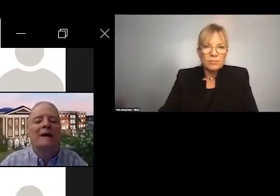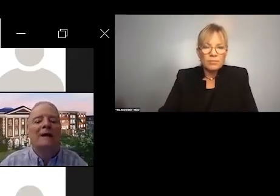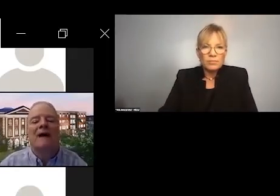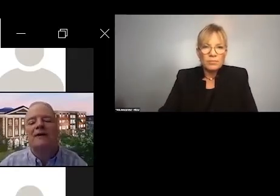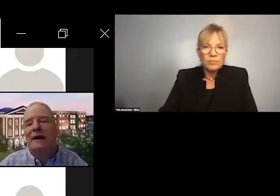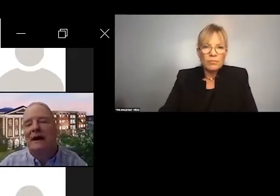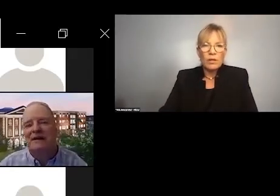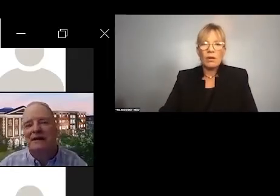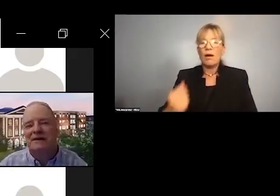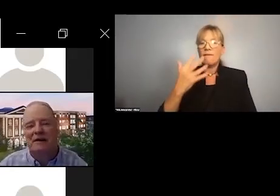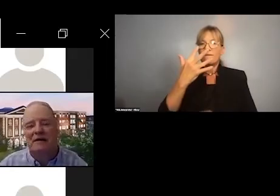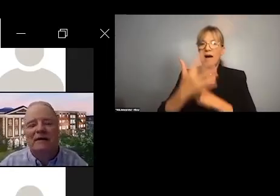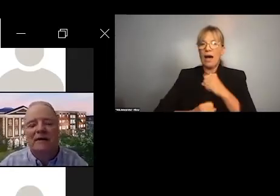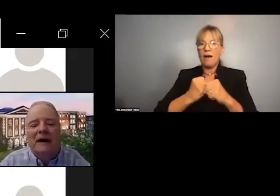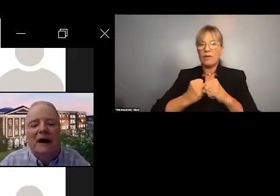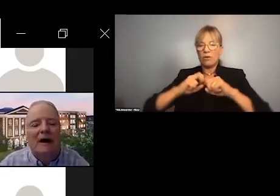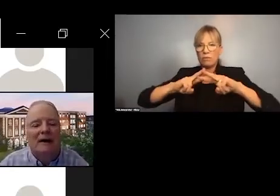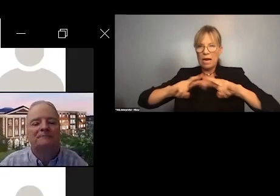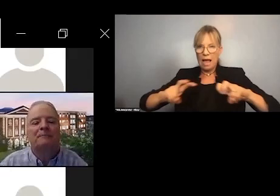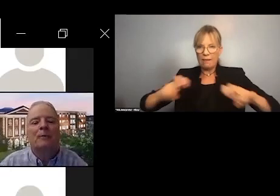So in our 5-year analyses of